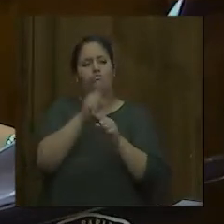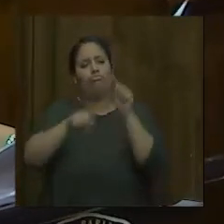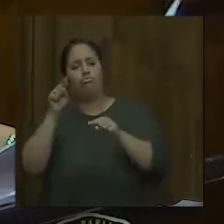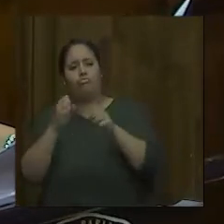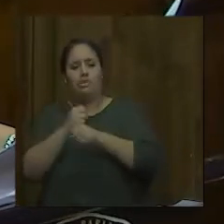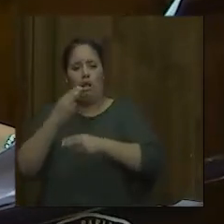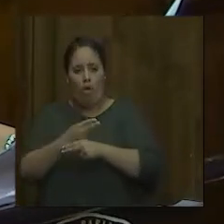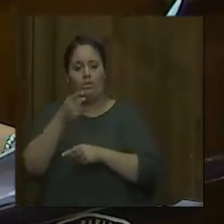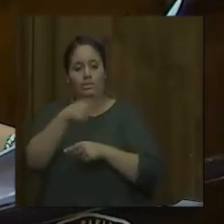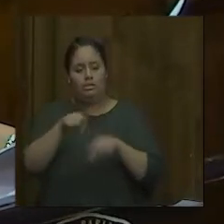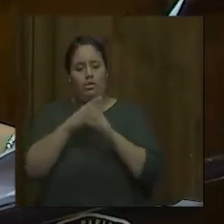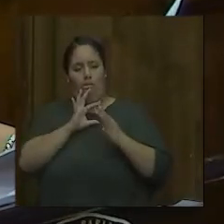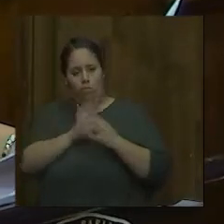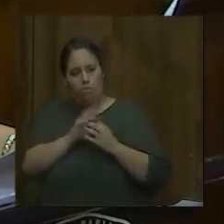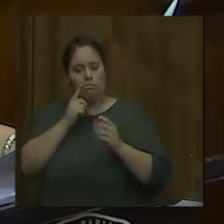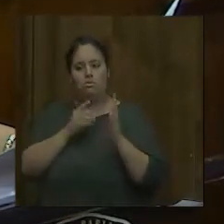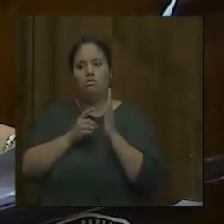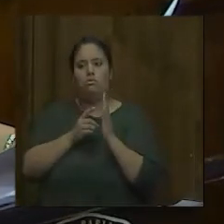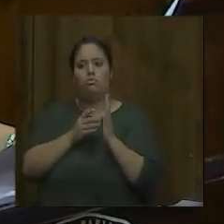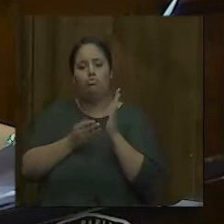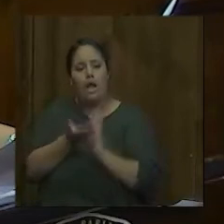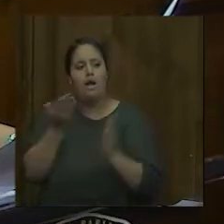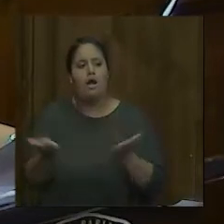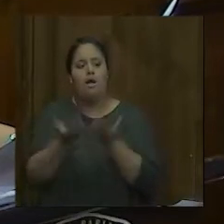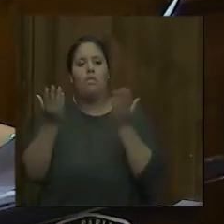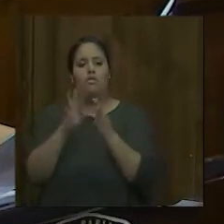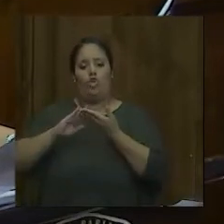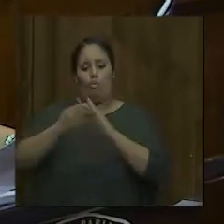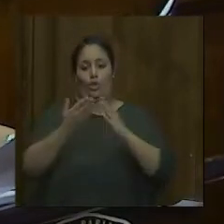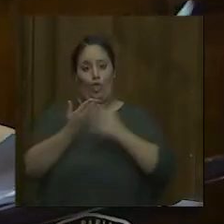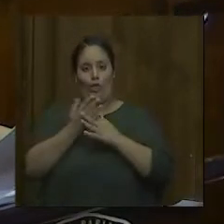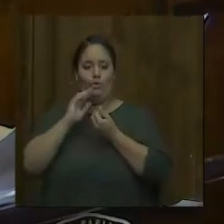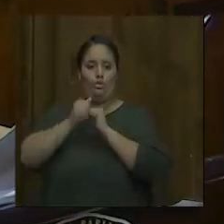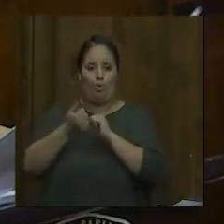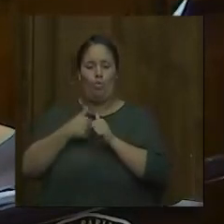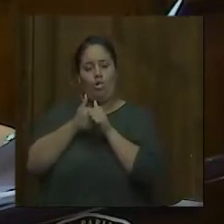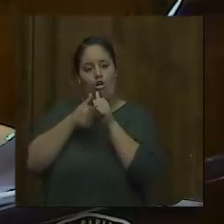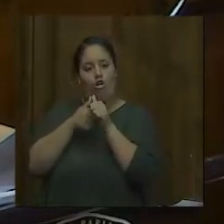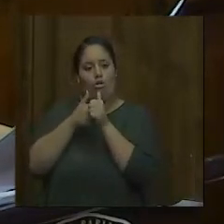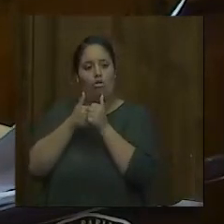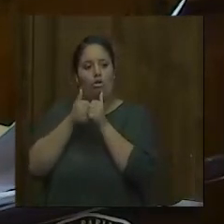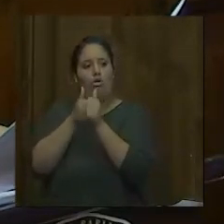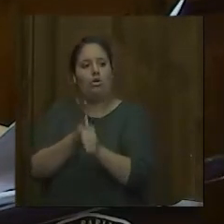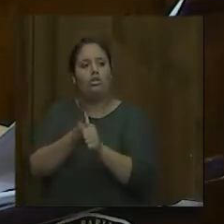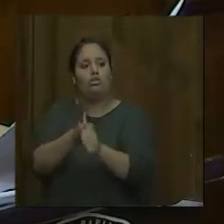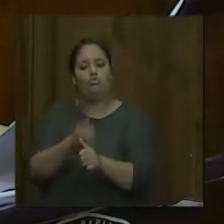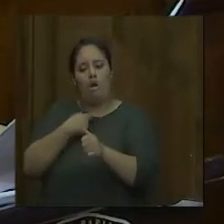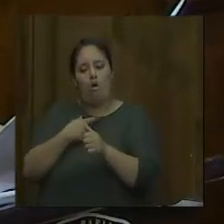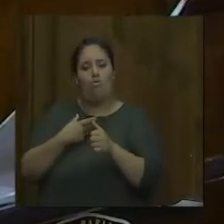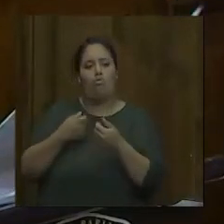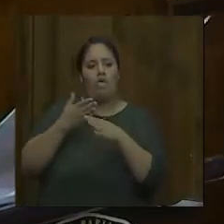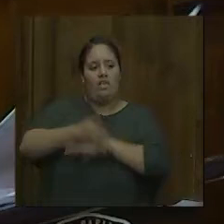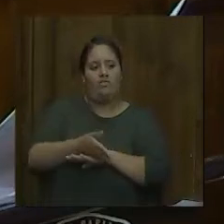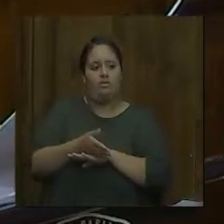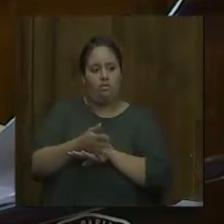who are genuinely determined to uplift communities through sport, and we will continue our collaborative efforts to offer our youth the very best we possibly